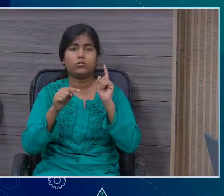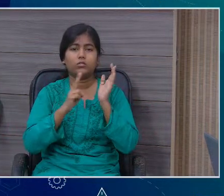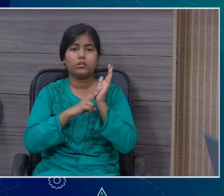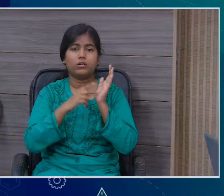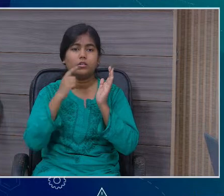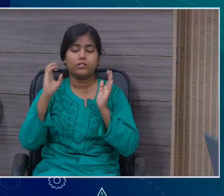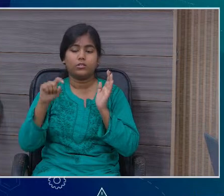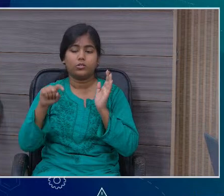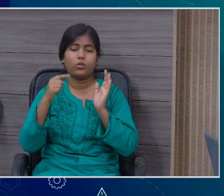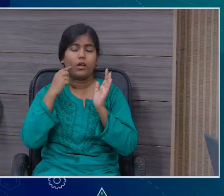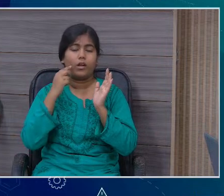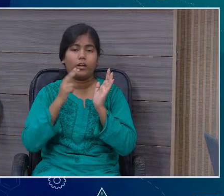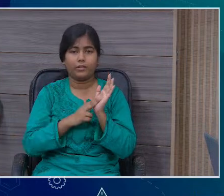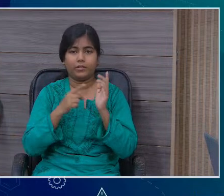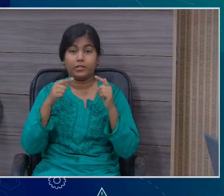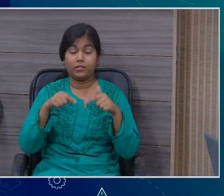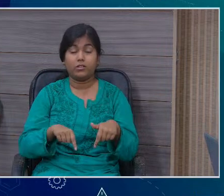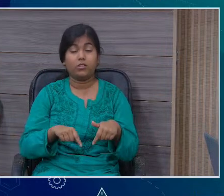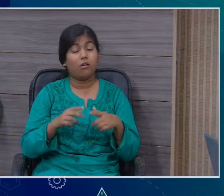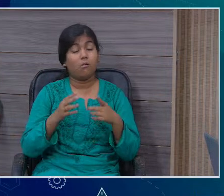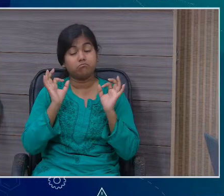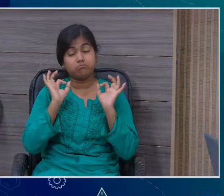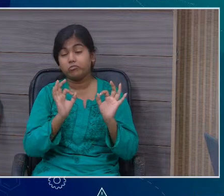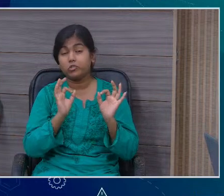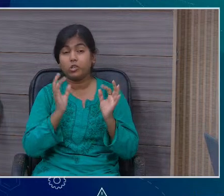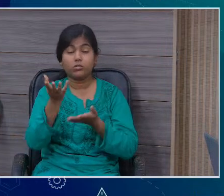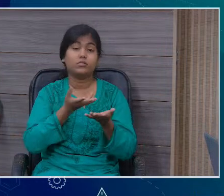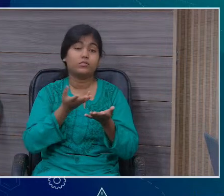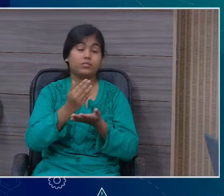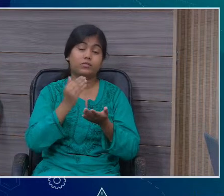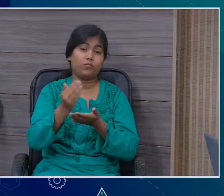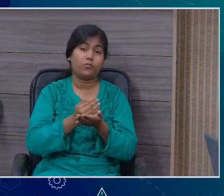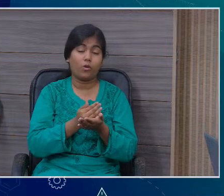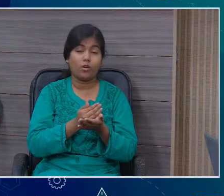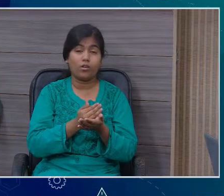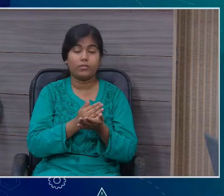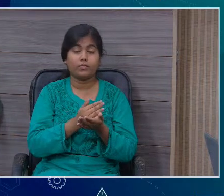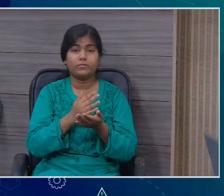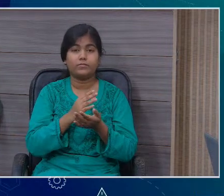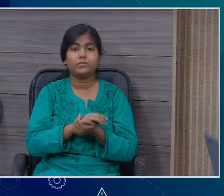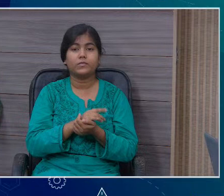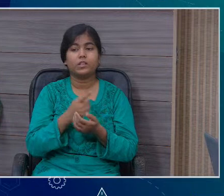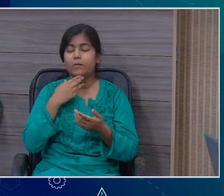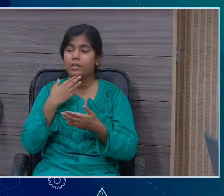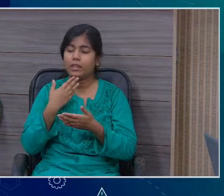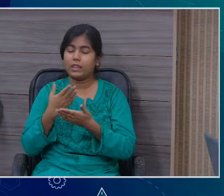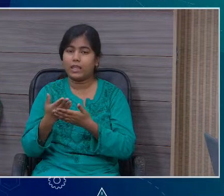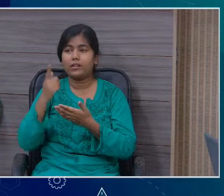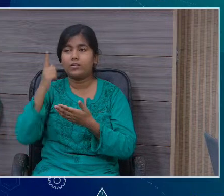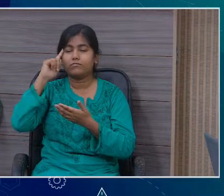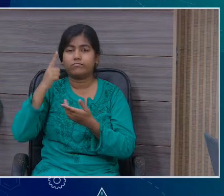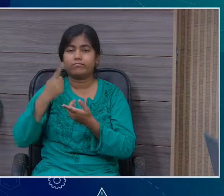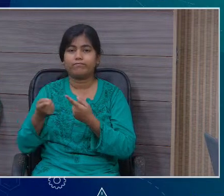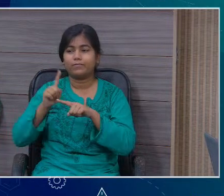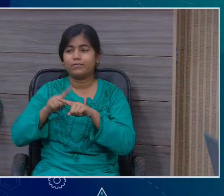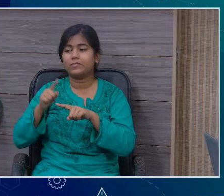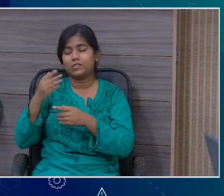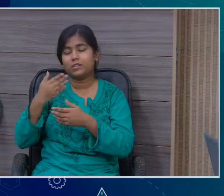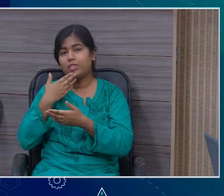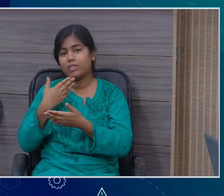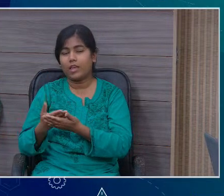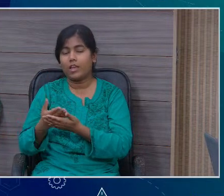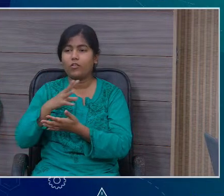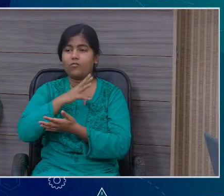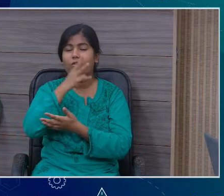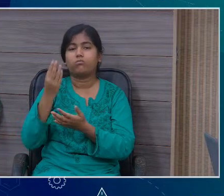dth.class12@ciet.nic.in. This was a wonderful session, there's no doubt about it, and I would like to thank our expert for this entire session. Thank you